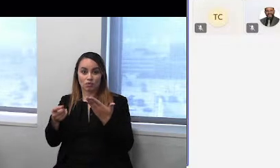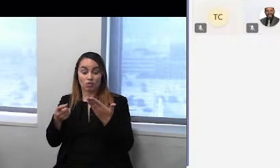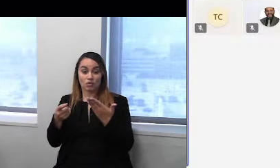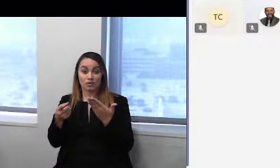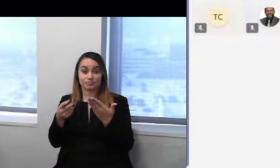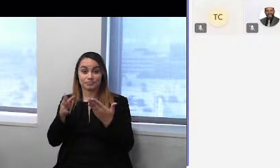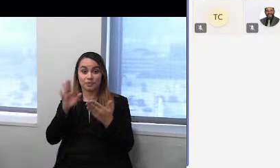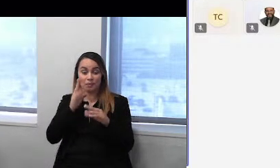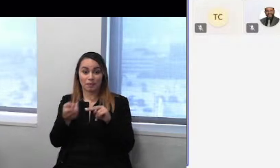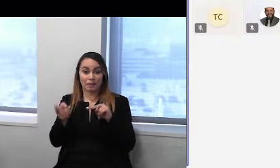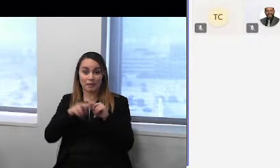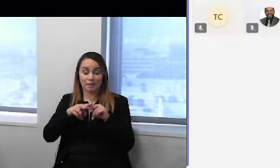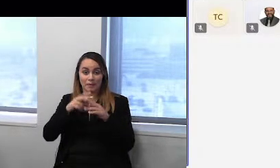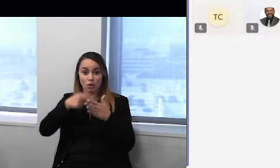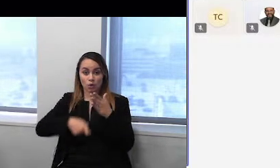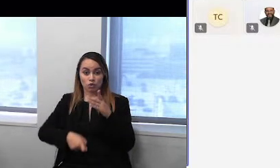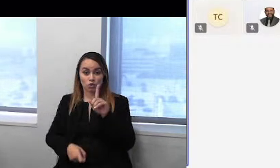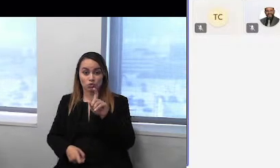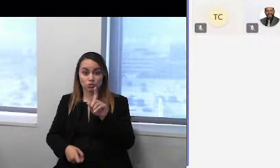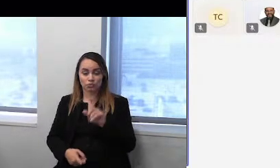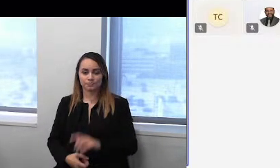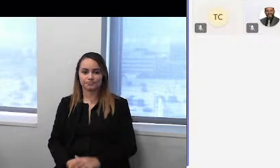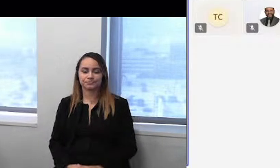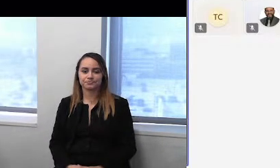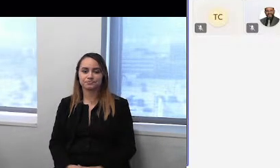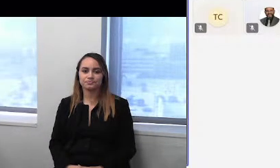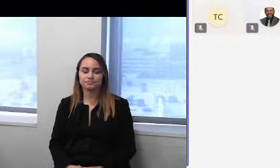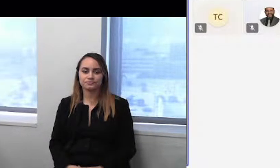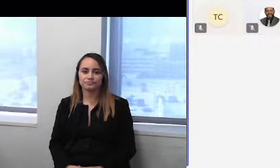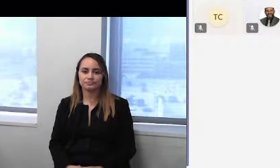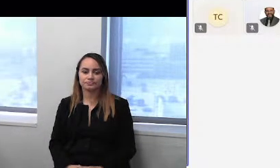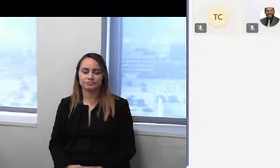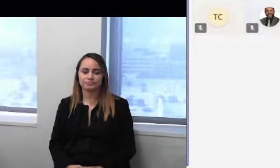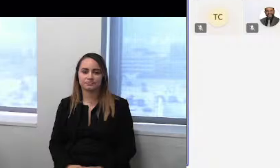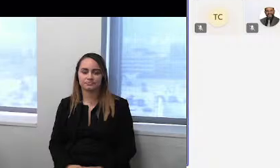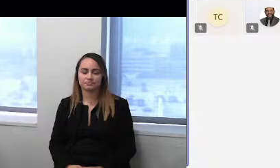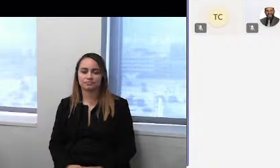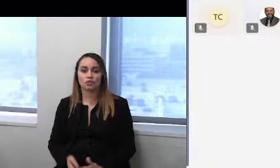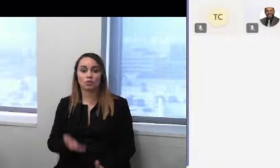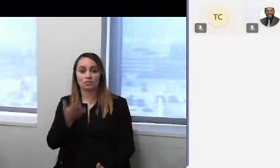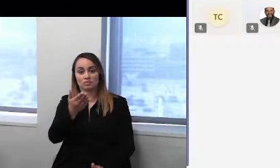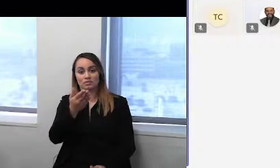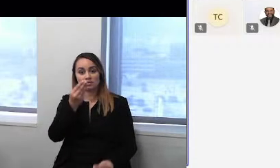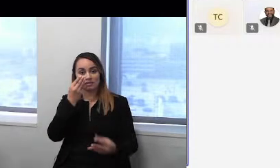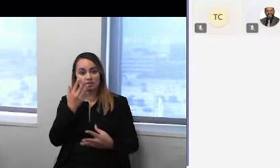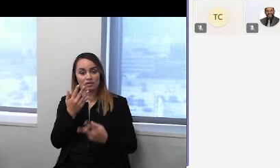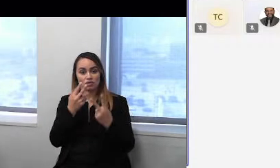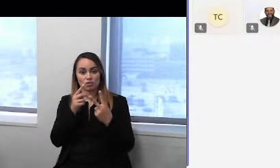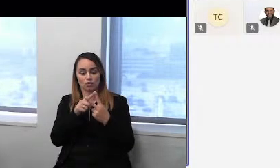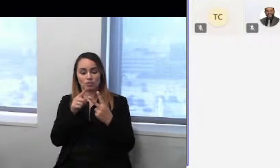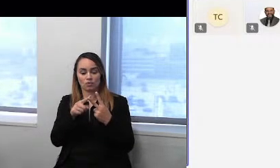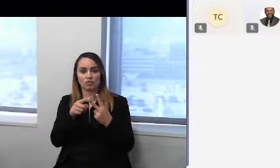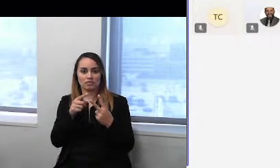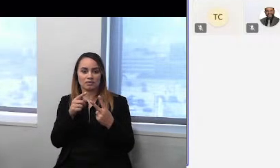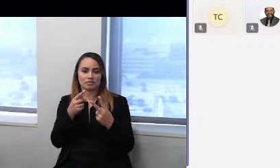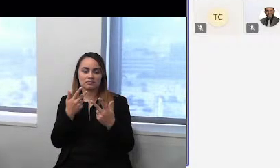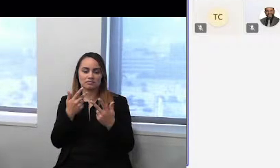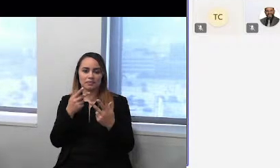I don't. I think that and then you mentioned two entities that are utilities, which is PREPA and LUMA, and we're